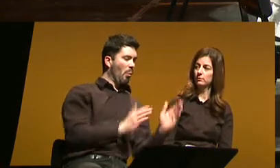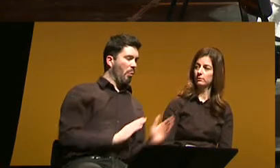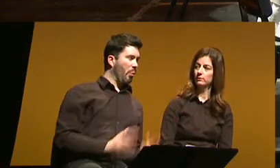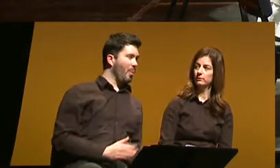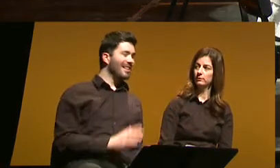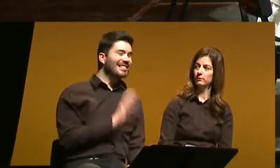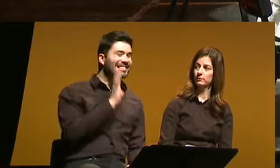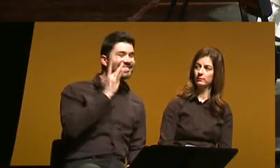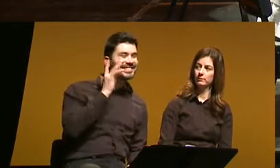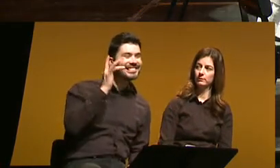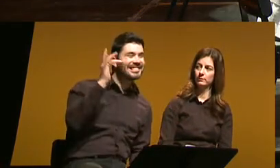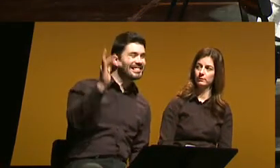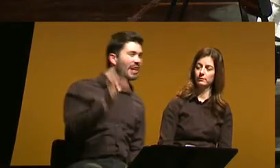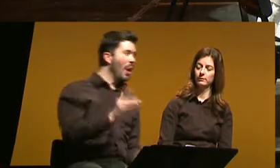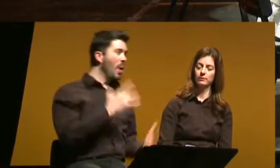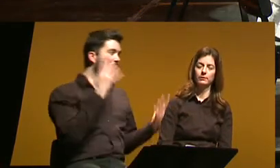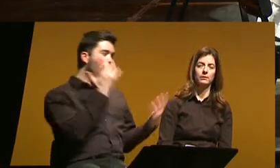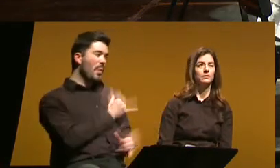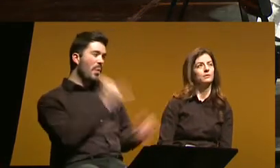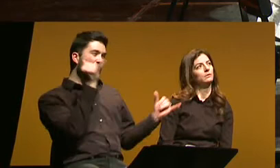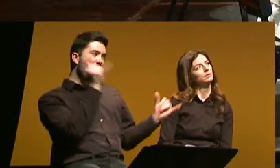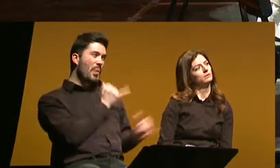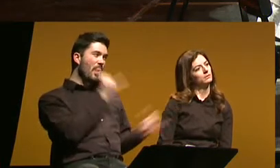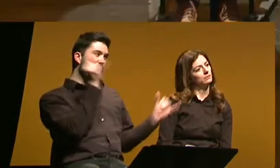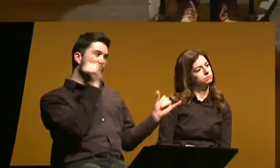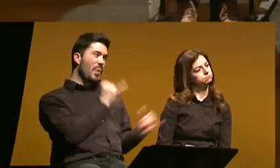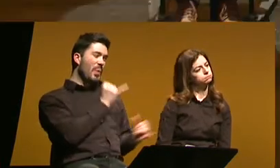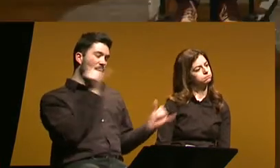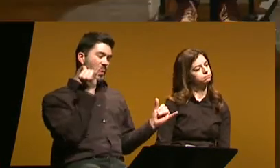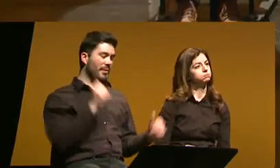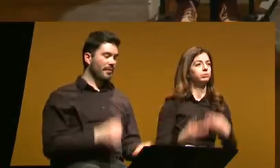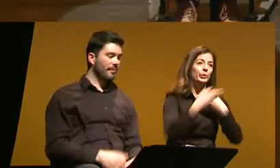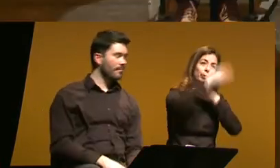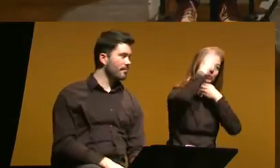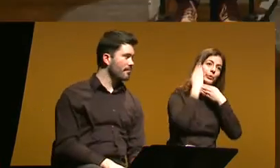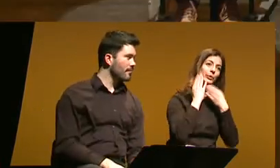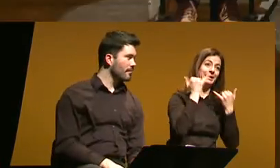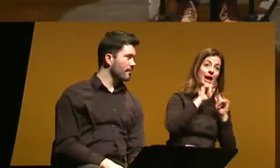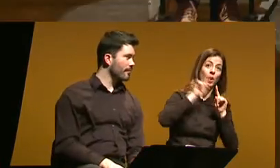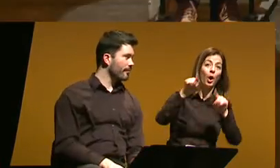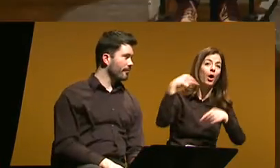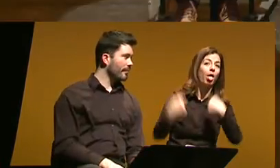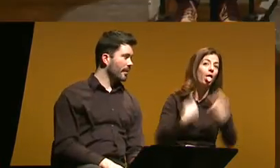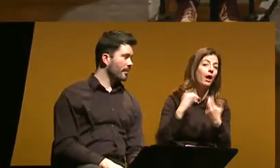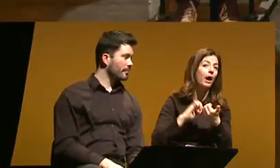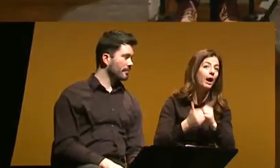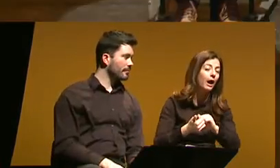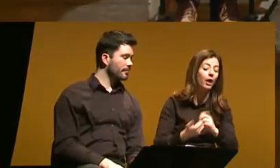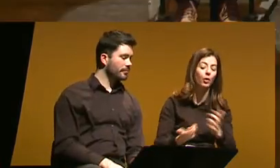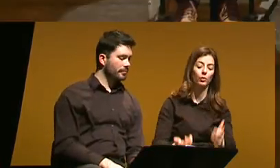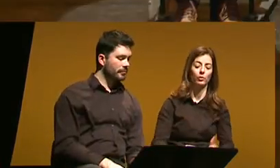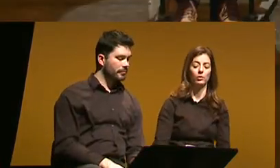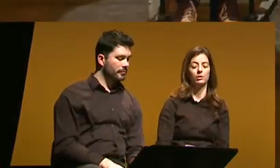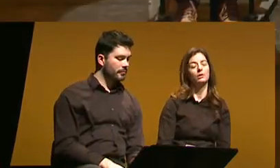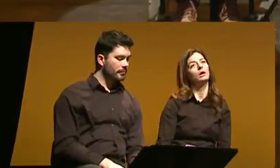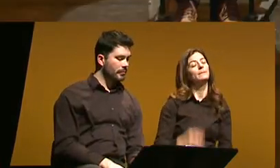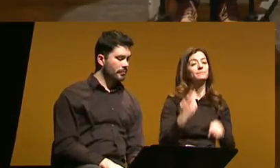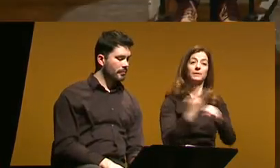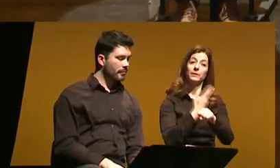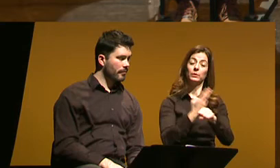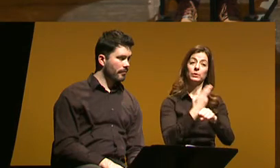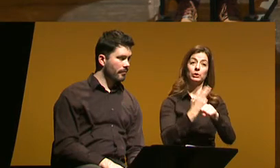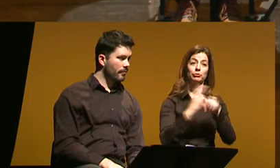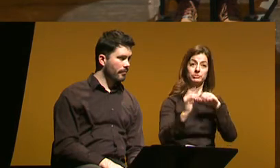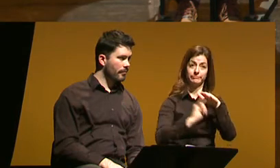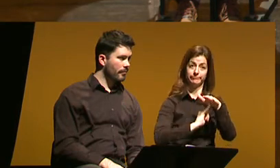Nice smile. Arr! Now I get a different kind of harassment. I take the Long Island Railroad and people